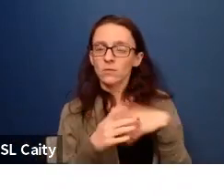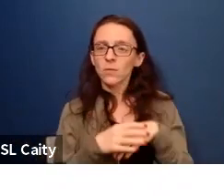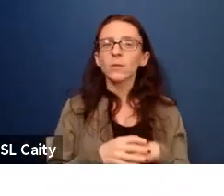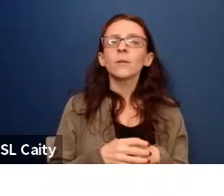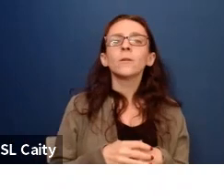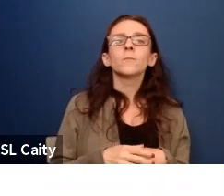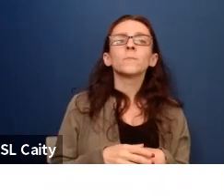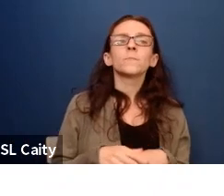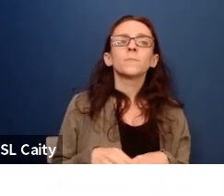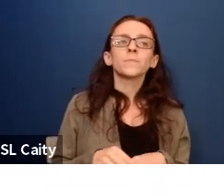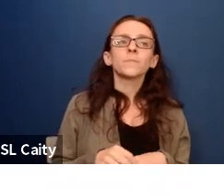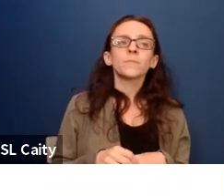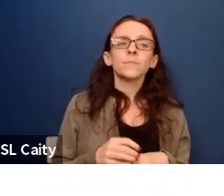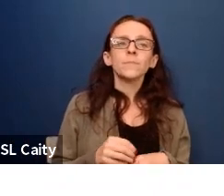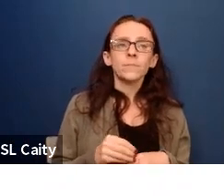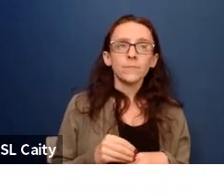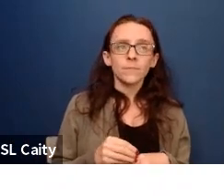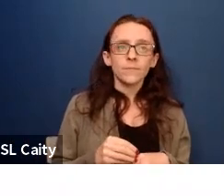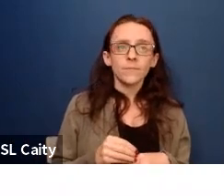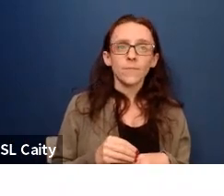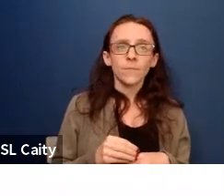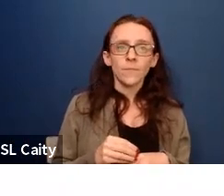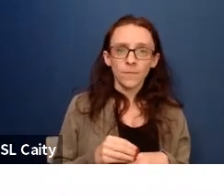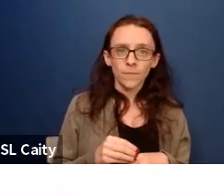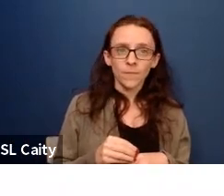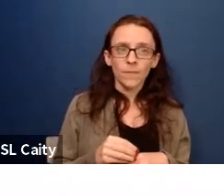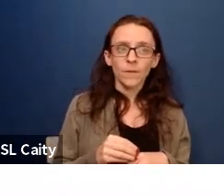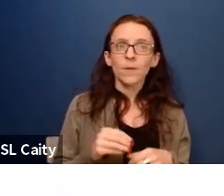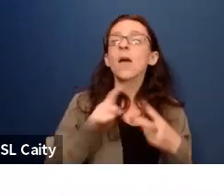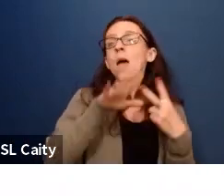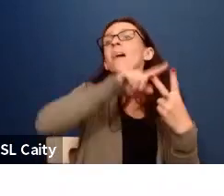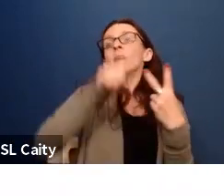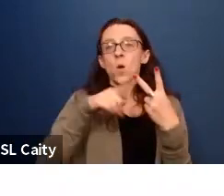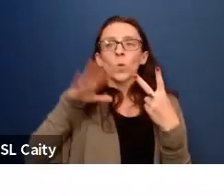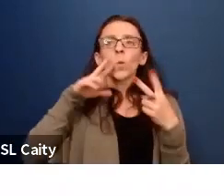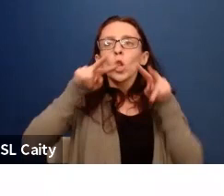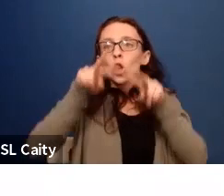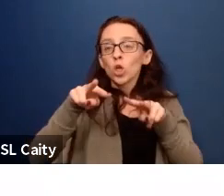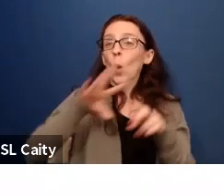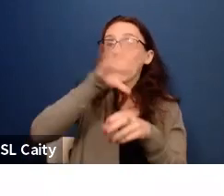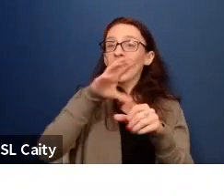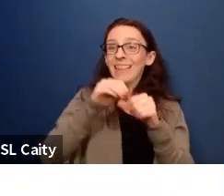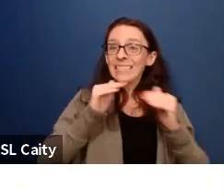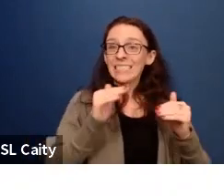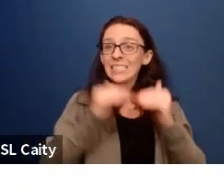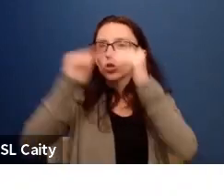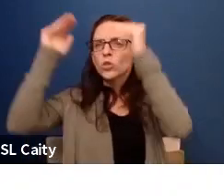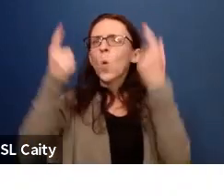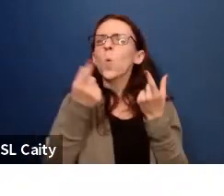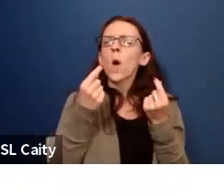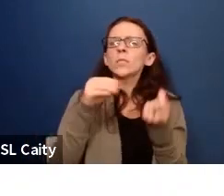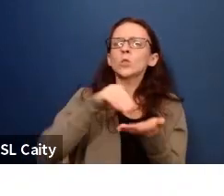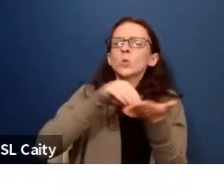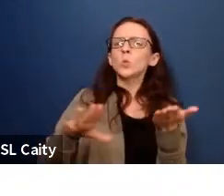as the student population within those tiers. And the